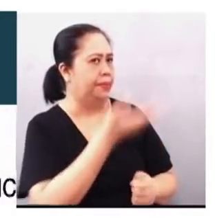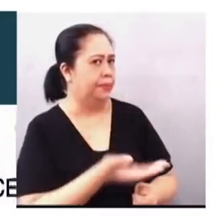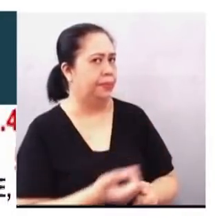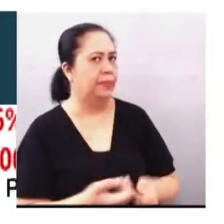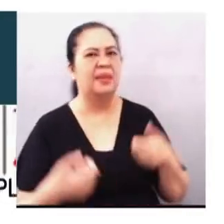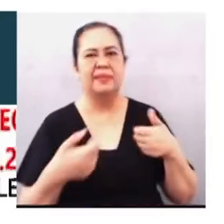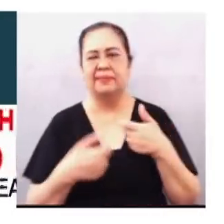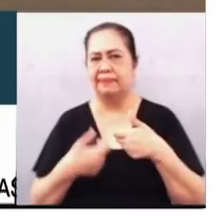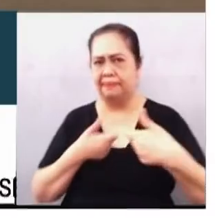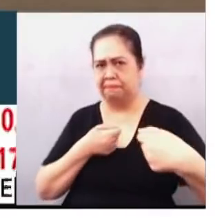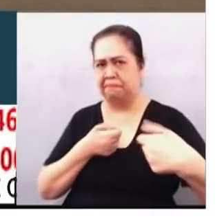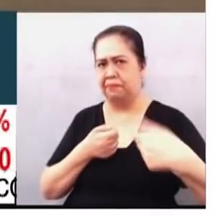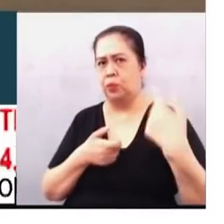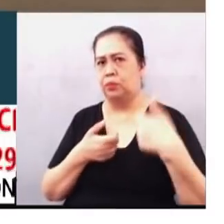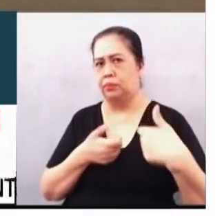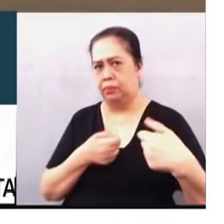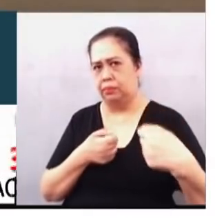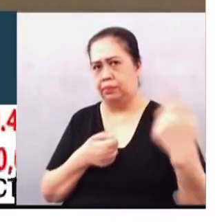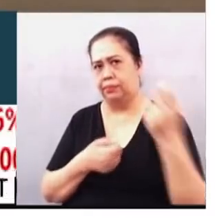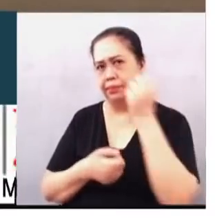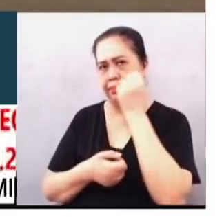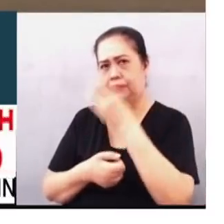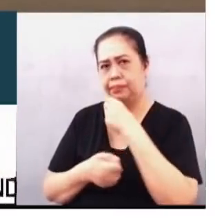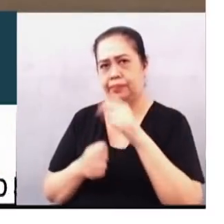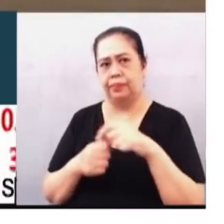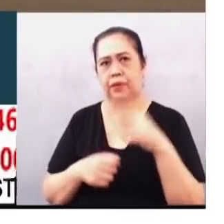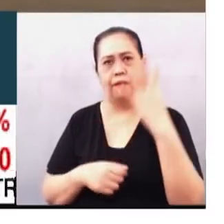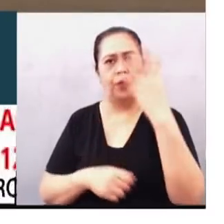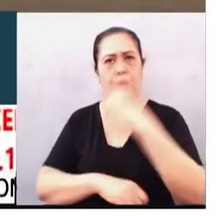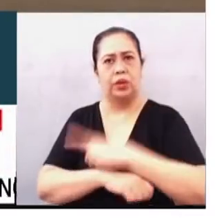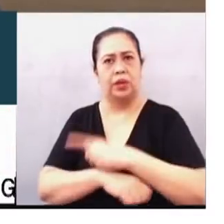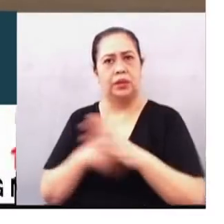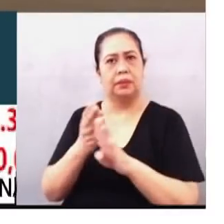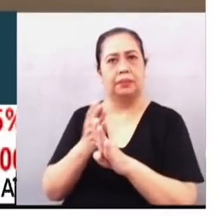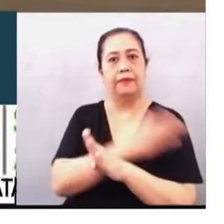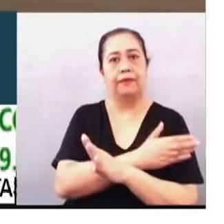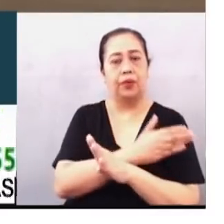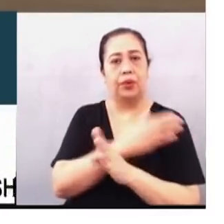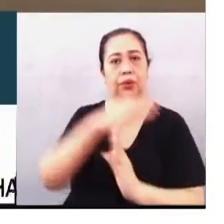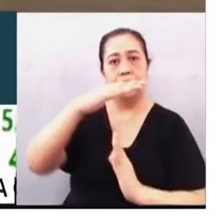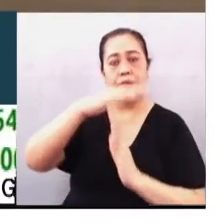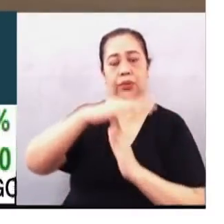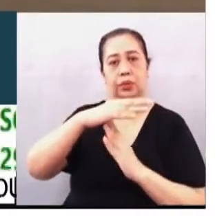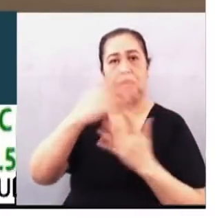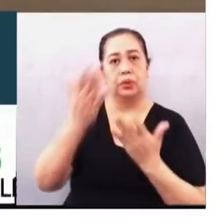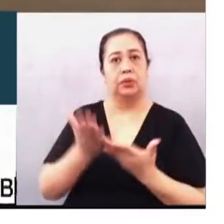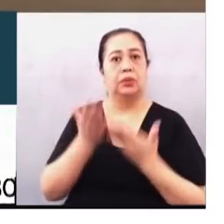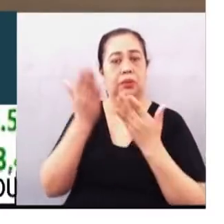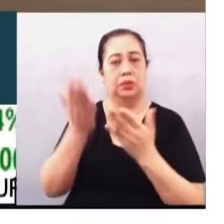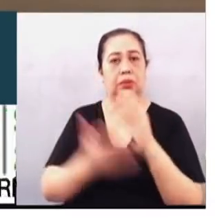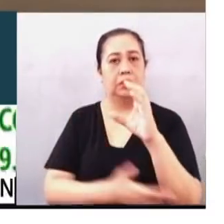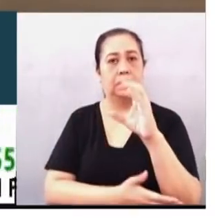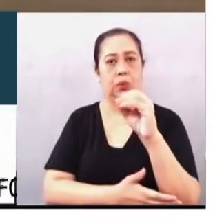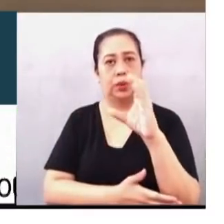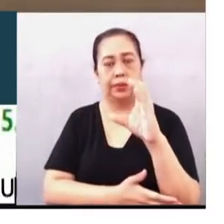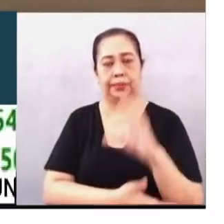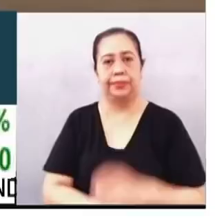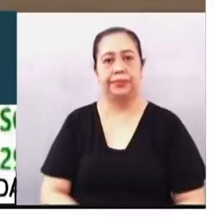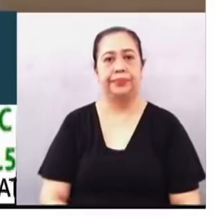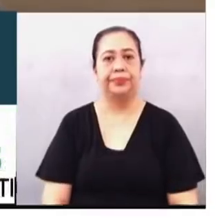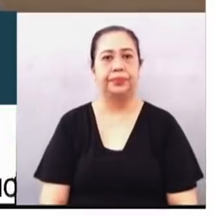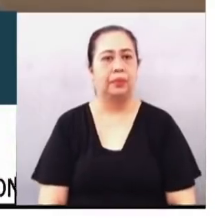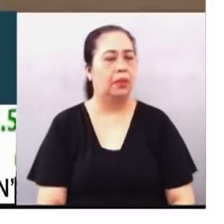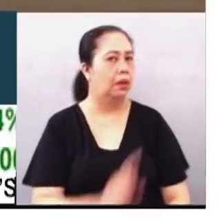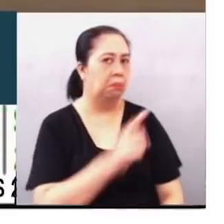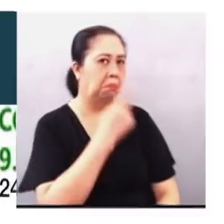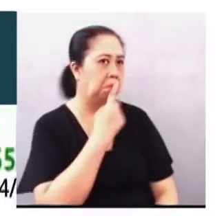Text. You know, 4 days before the deadline of filing of candidacy. At ano pong sabi